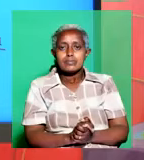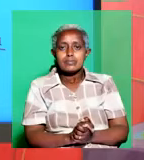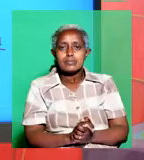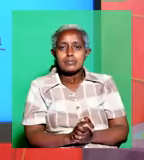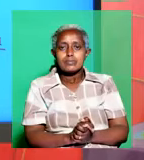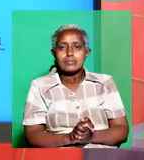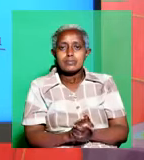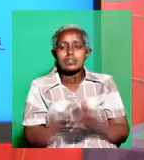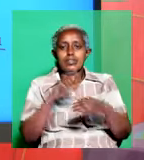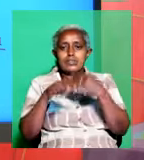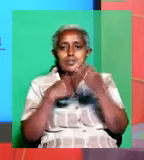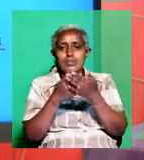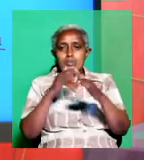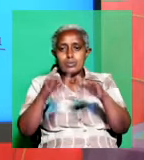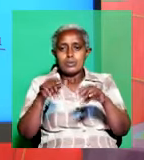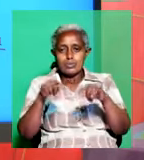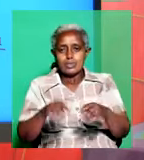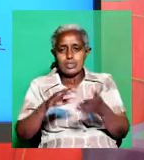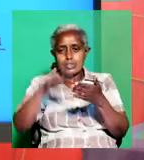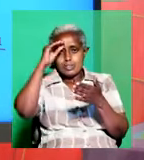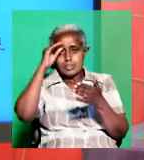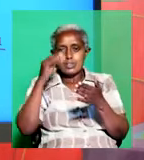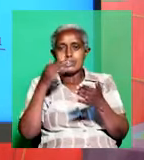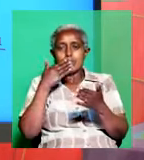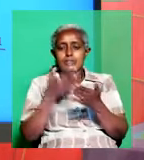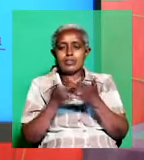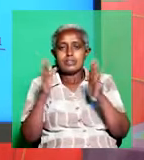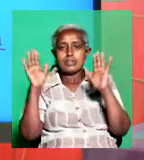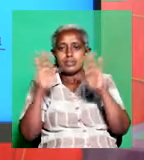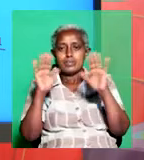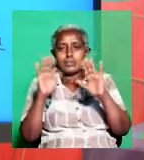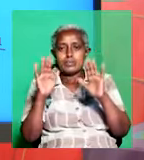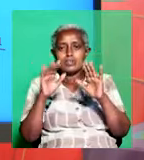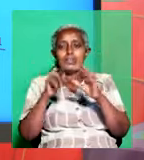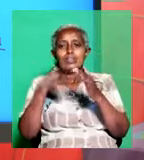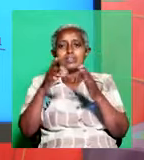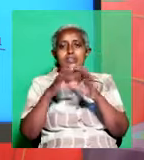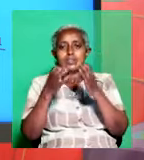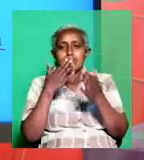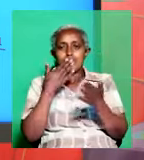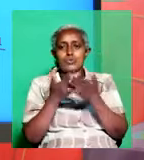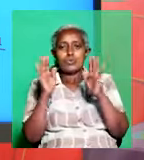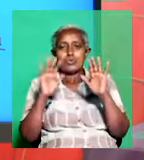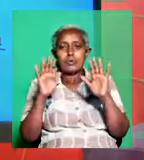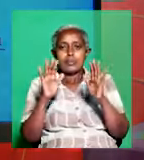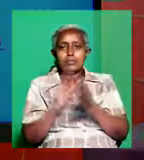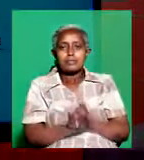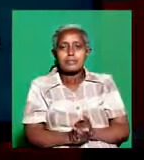So this is all about today's lesson. Until next class, goodbye.